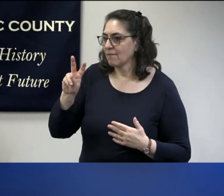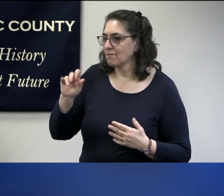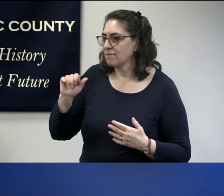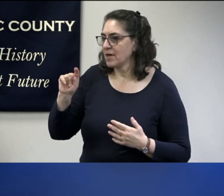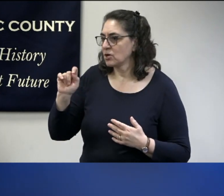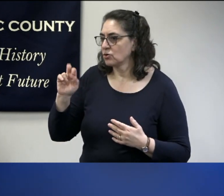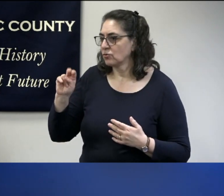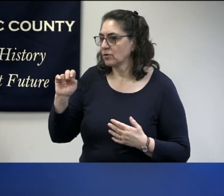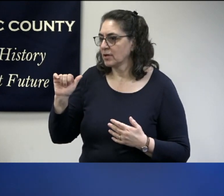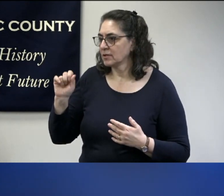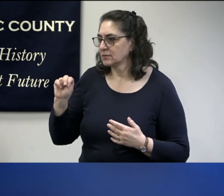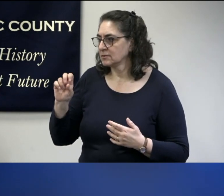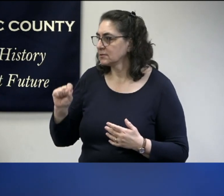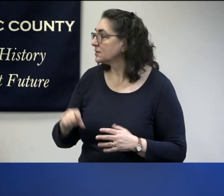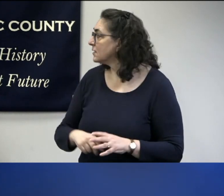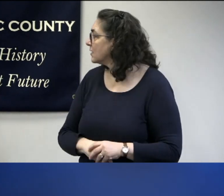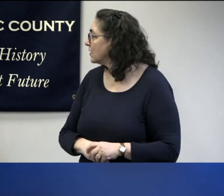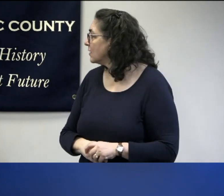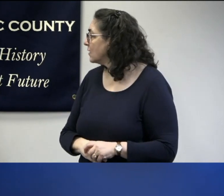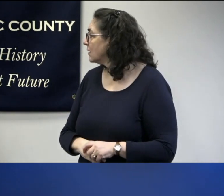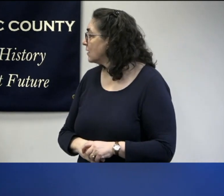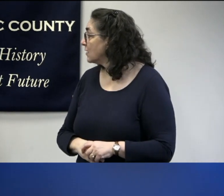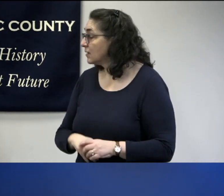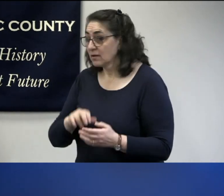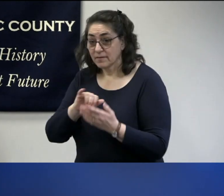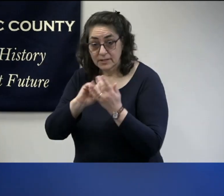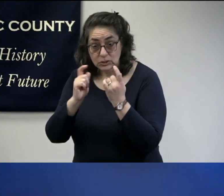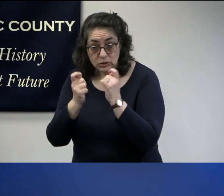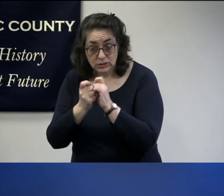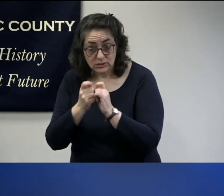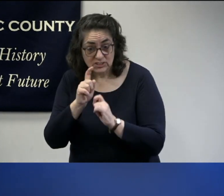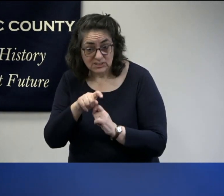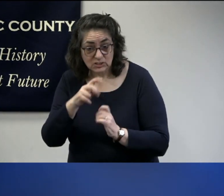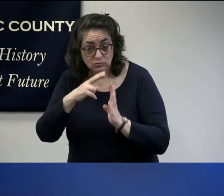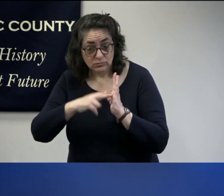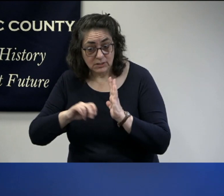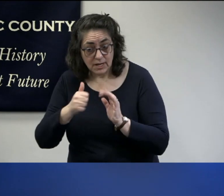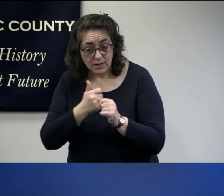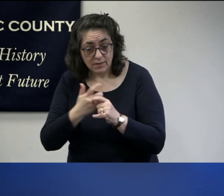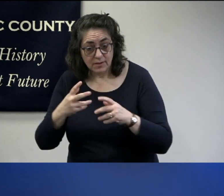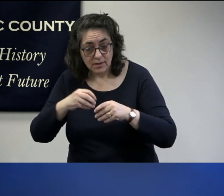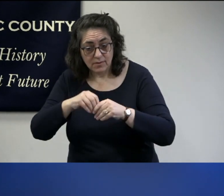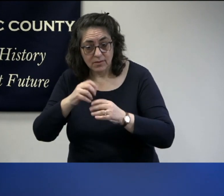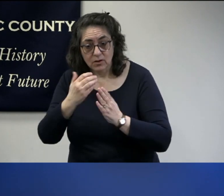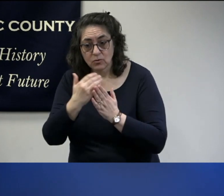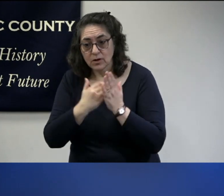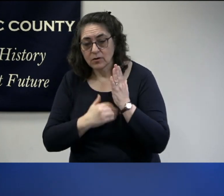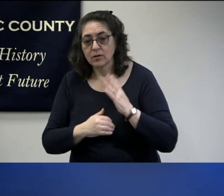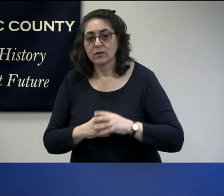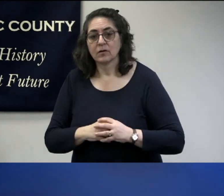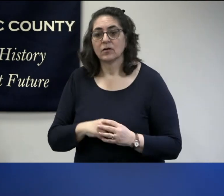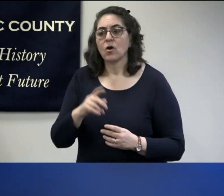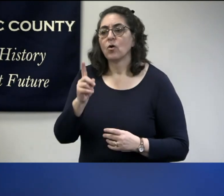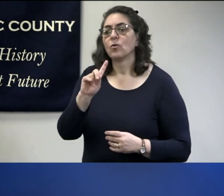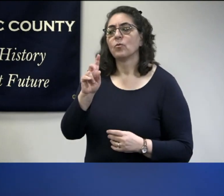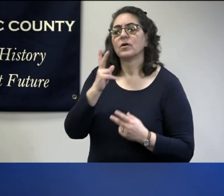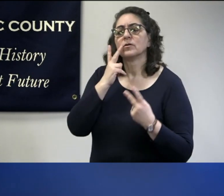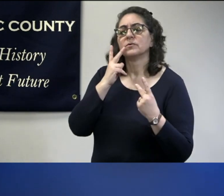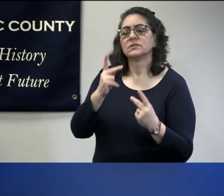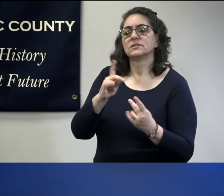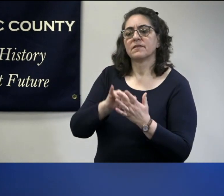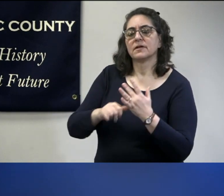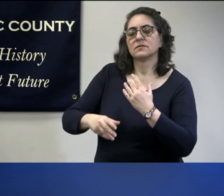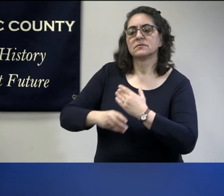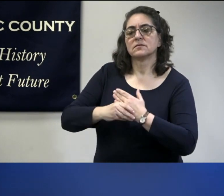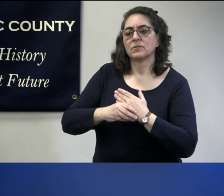With that change, can I have, do we need to read anything into the record, Lou? Director, we are in receipt of the supplemental debt statement from the